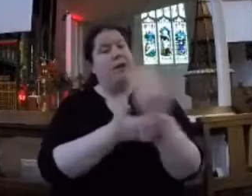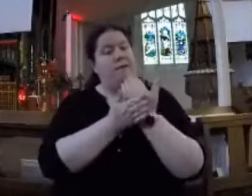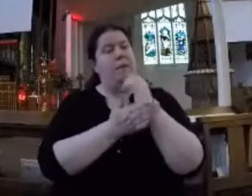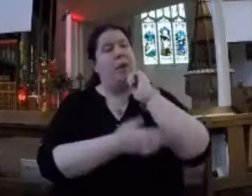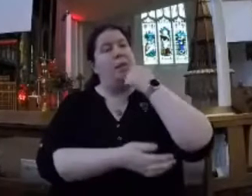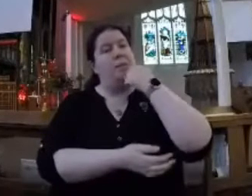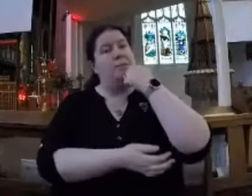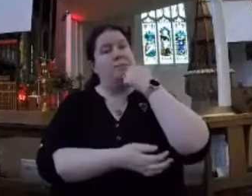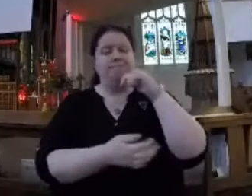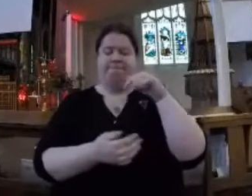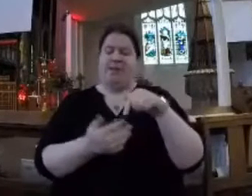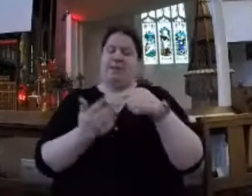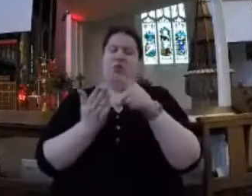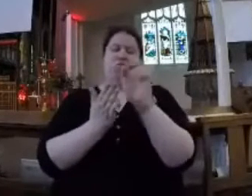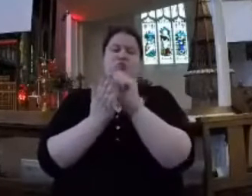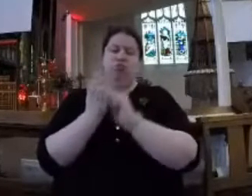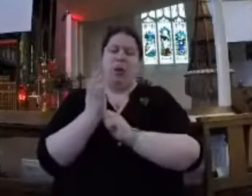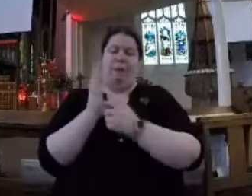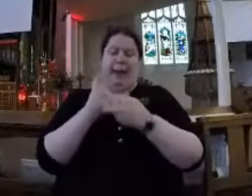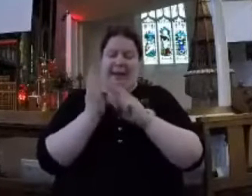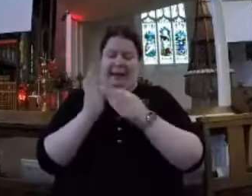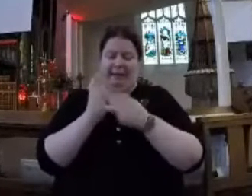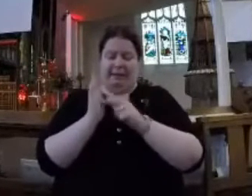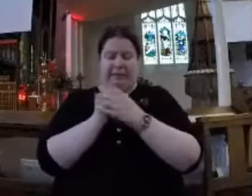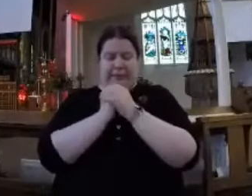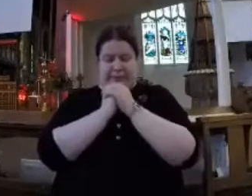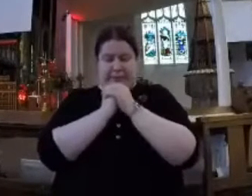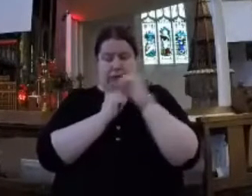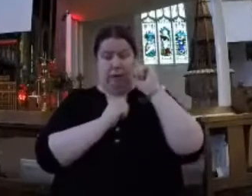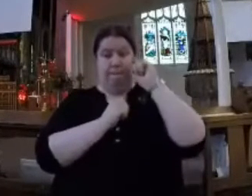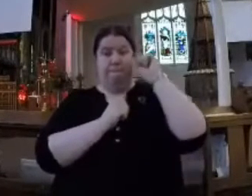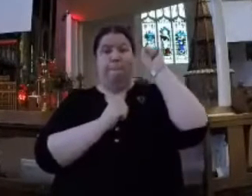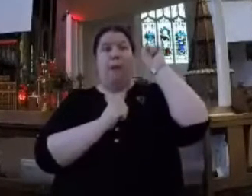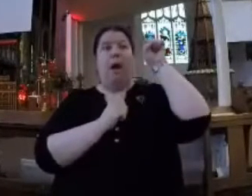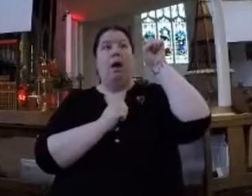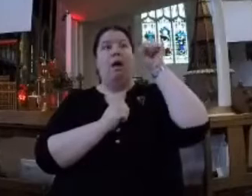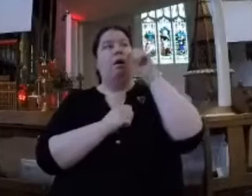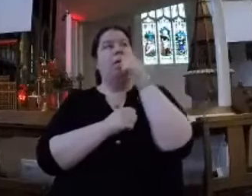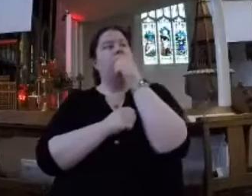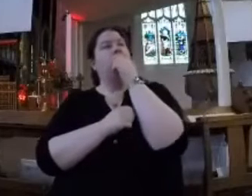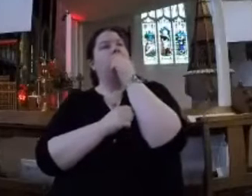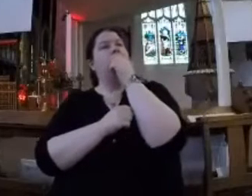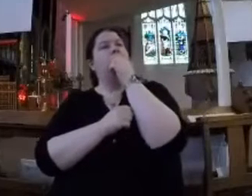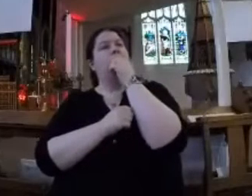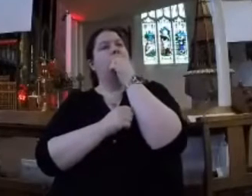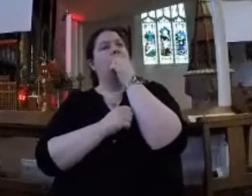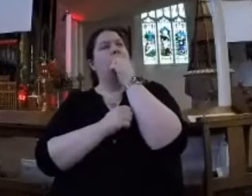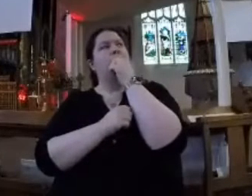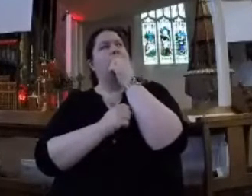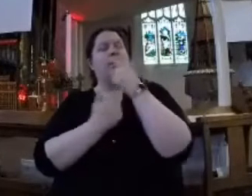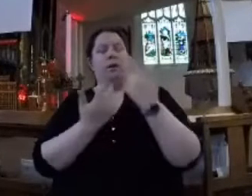was planning this talk, I had one of those light bulb moments. I love these light bulb moments. And I realized that